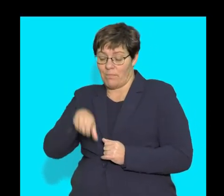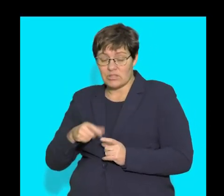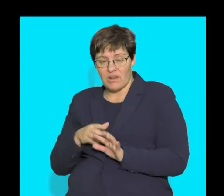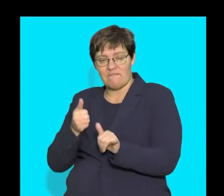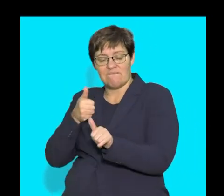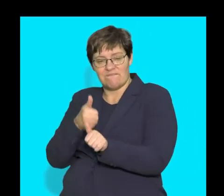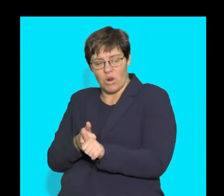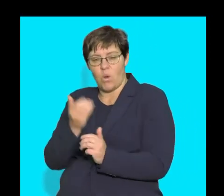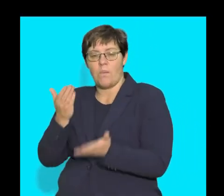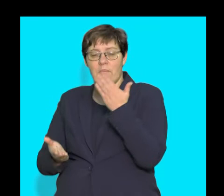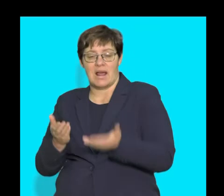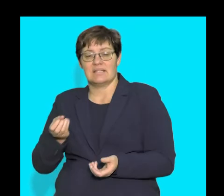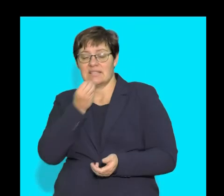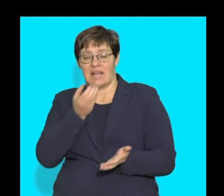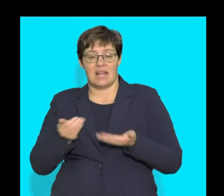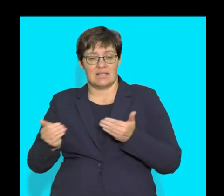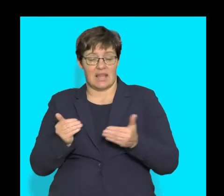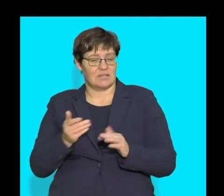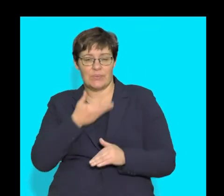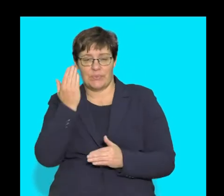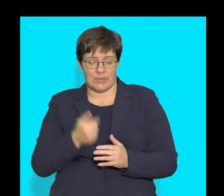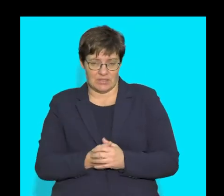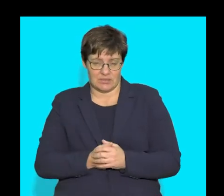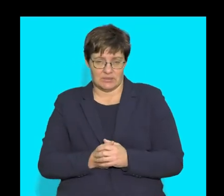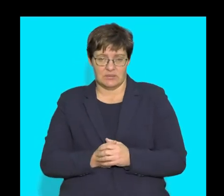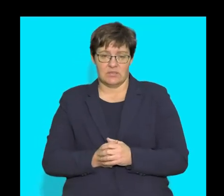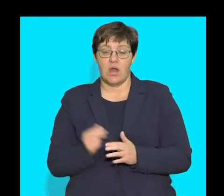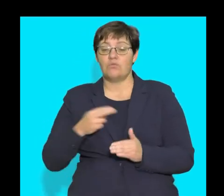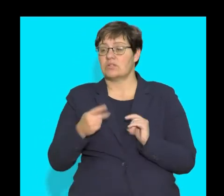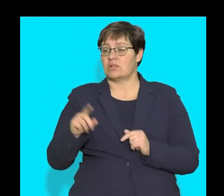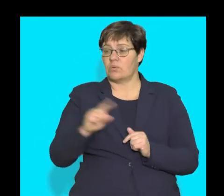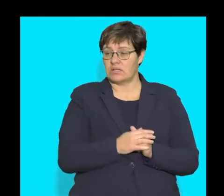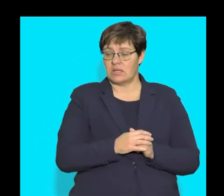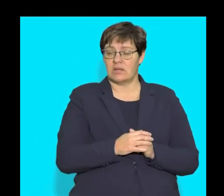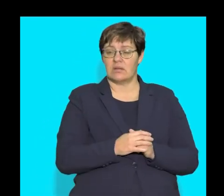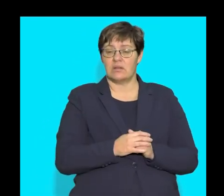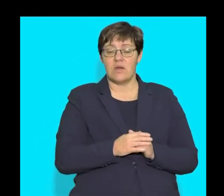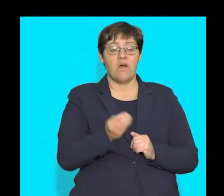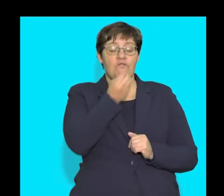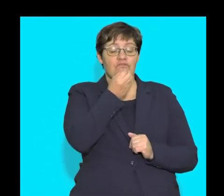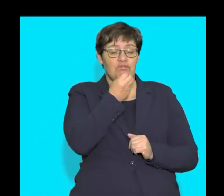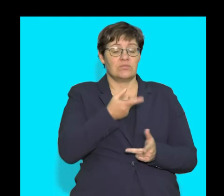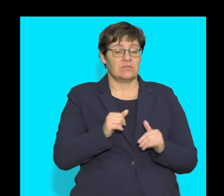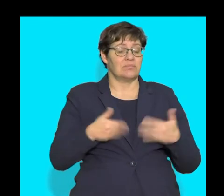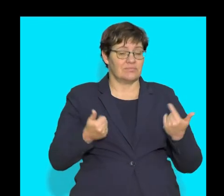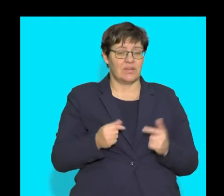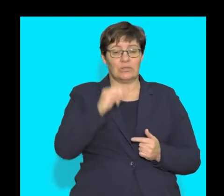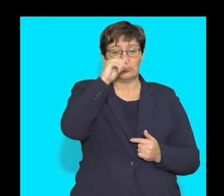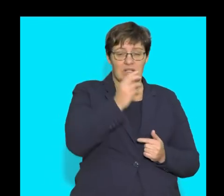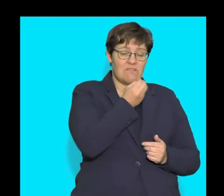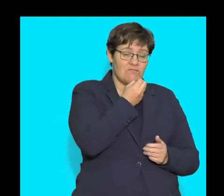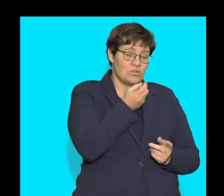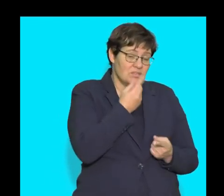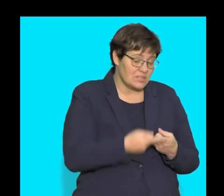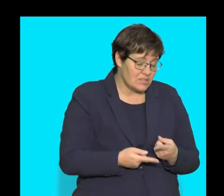not follow a balanced diet. Okay? It can result in undernourishment, eating too